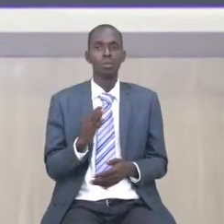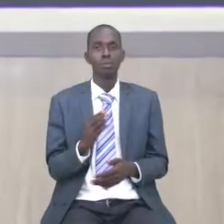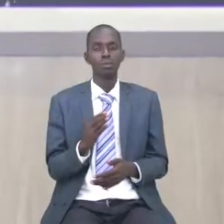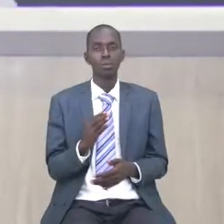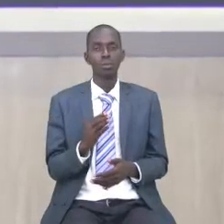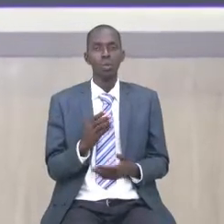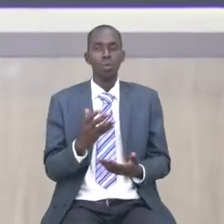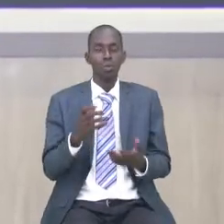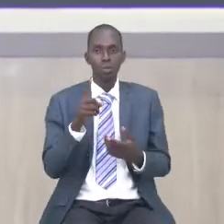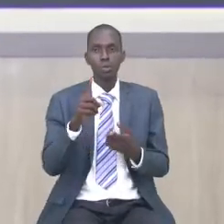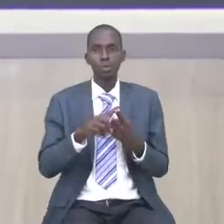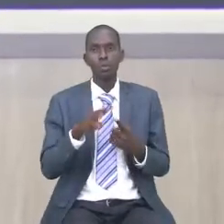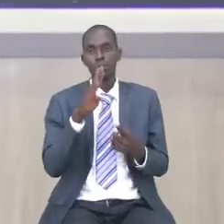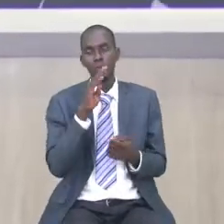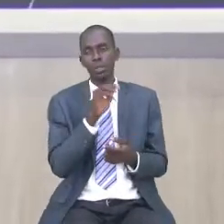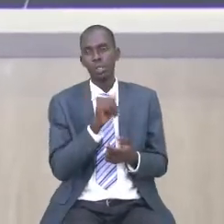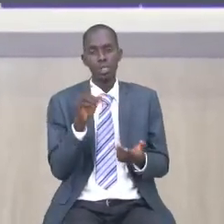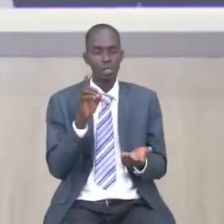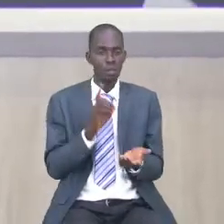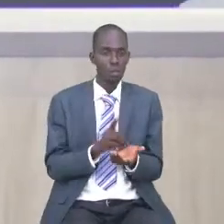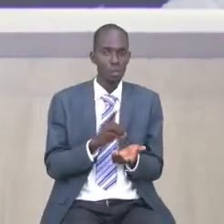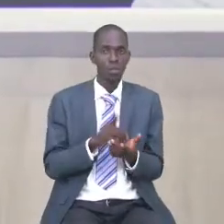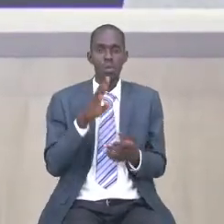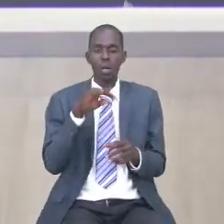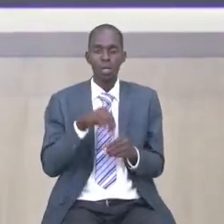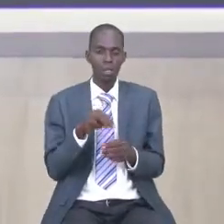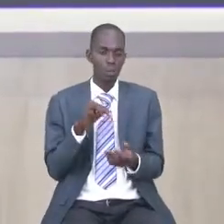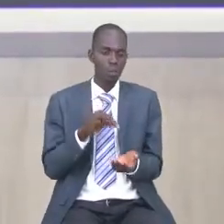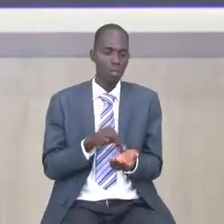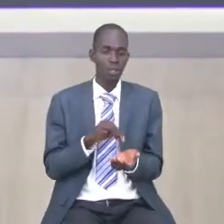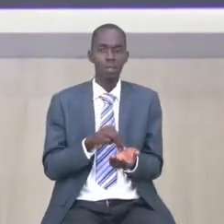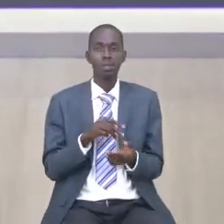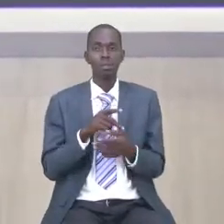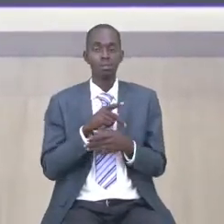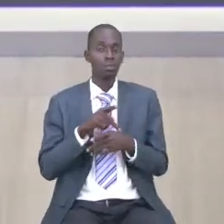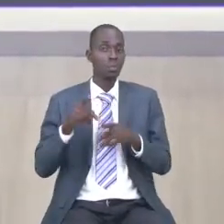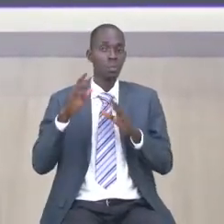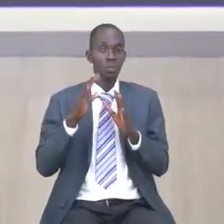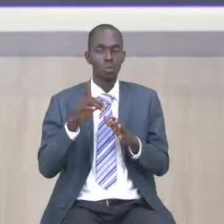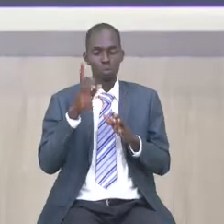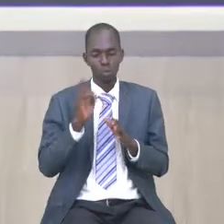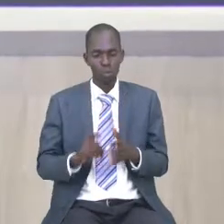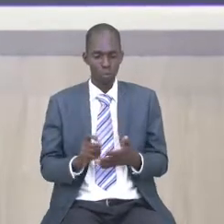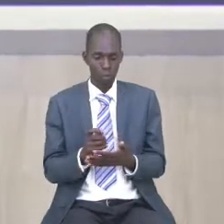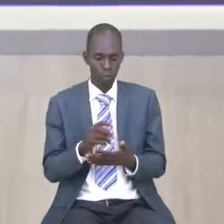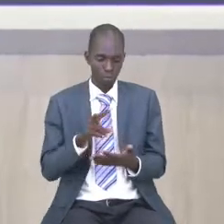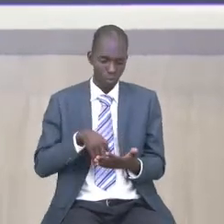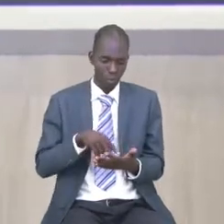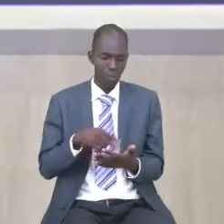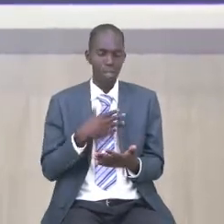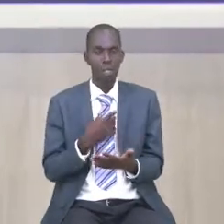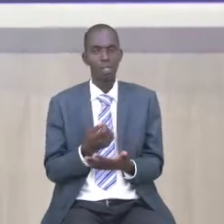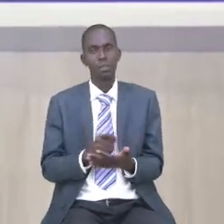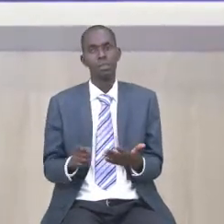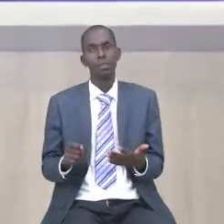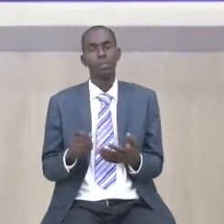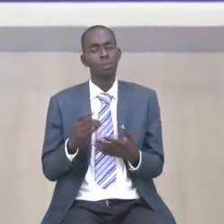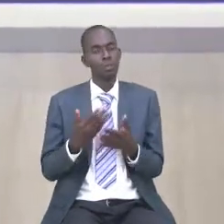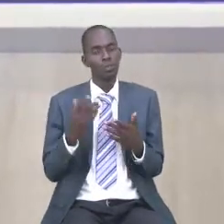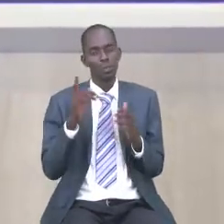and lead in the medical profession, he must read and write in order to